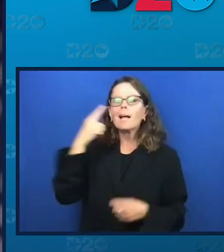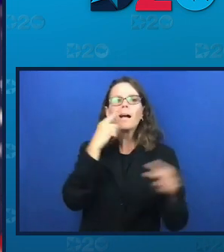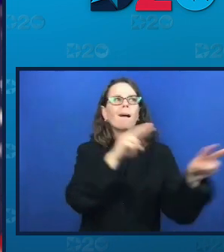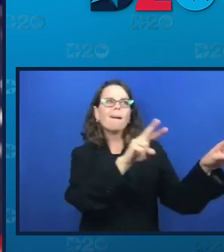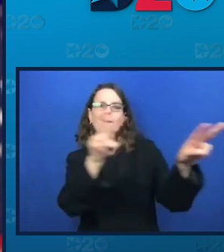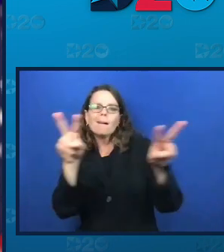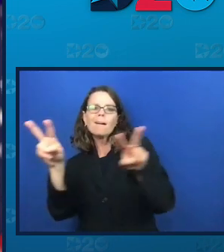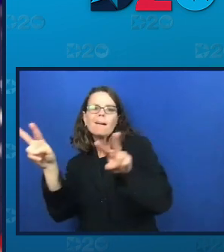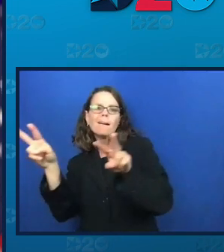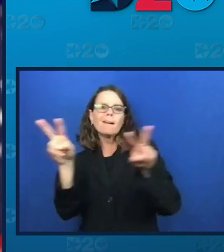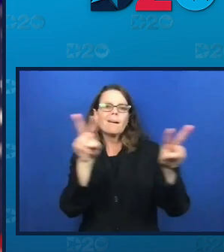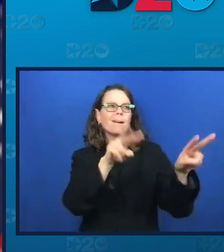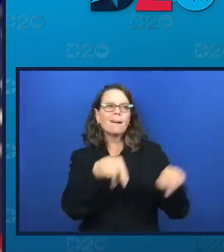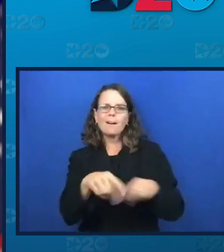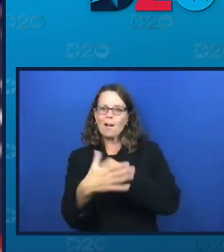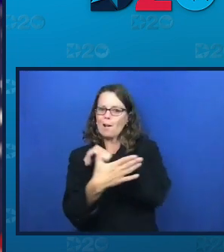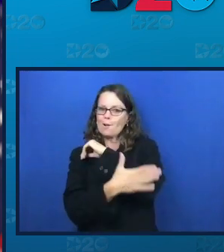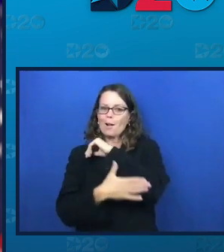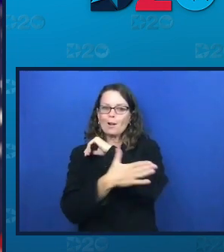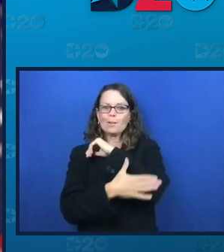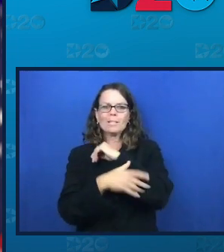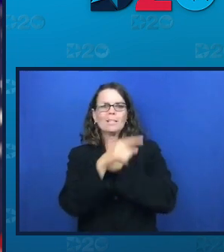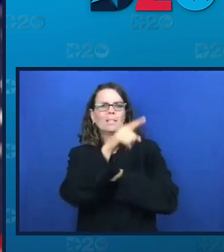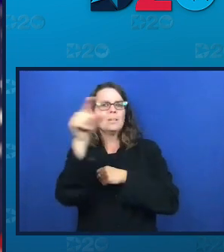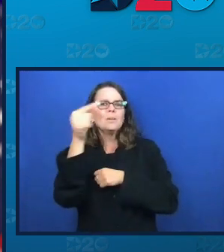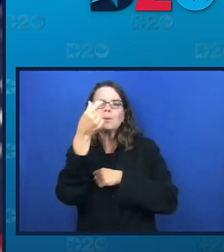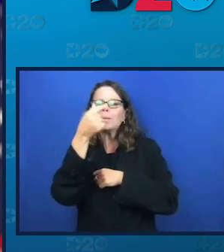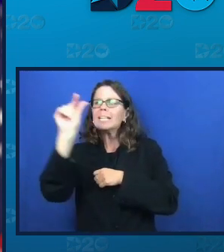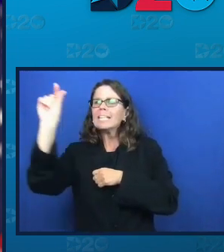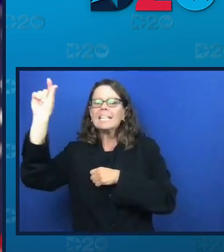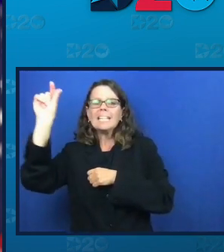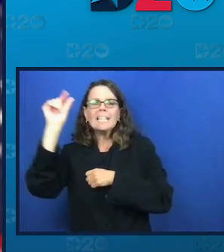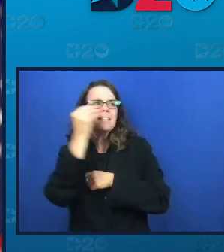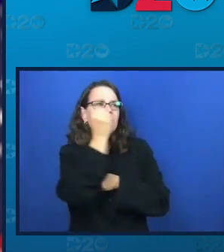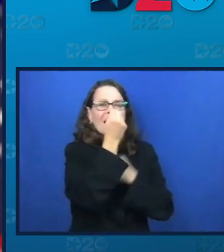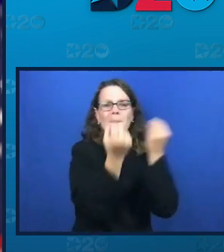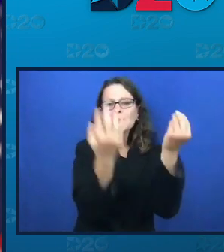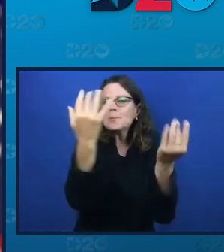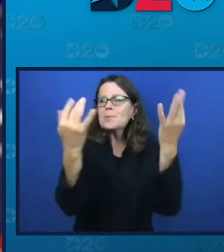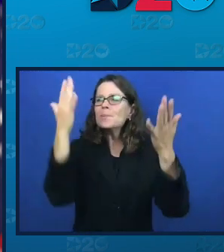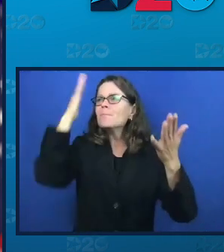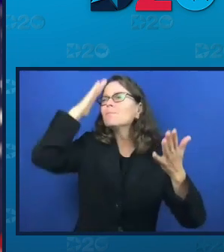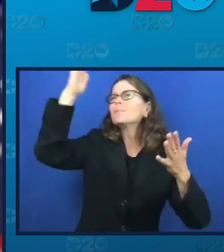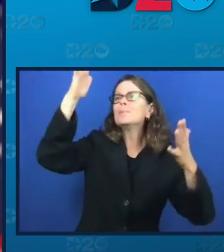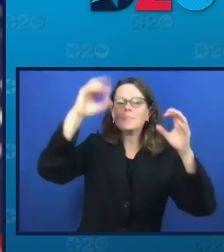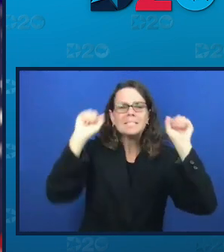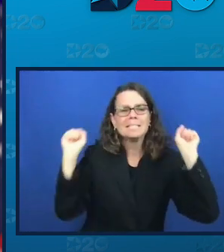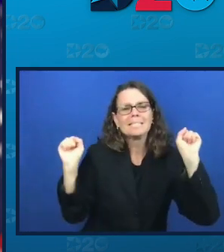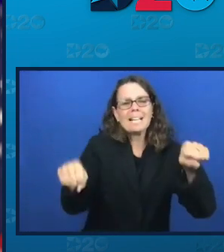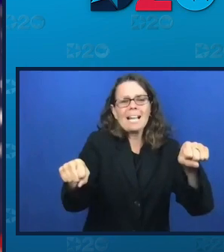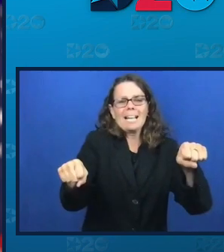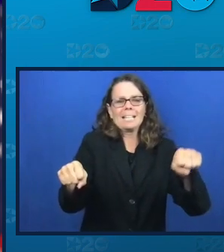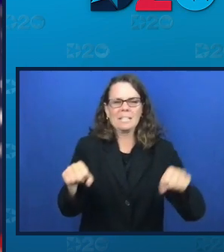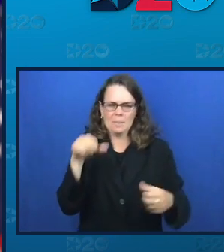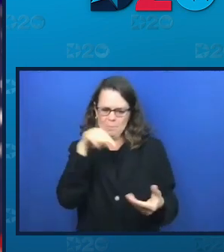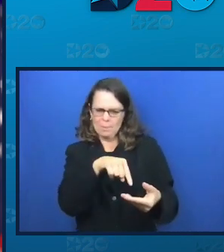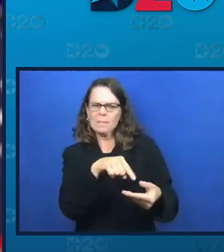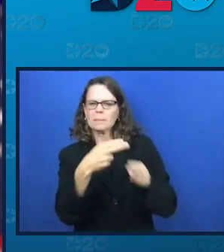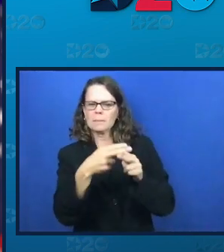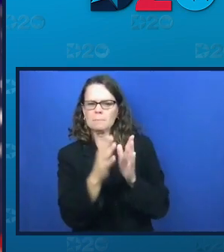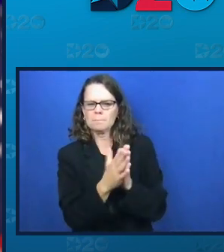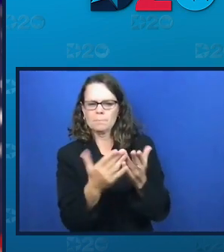future. That's the America I know and love. And that's the America we are in danger of losing under this